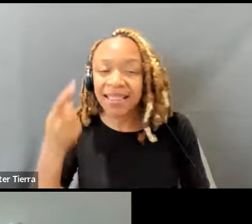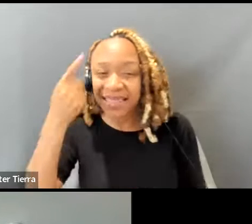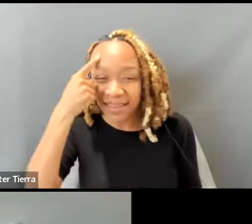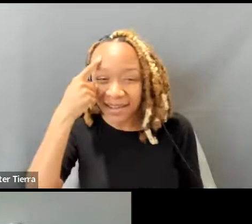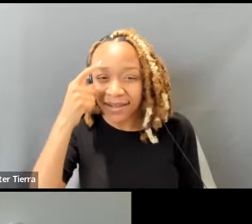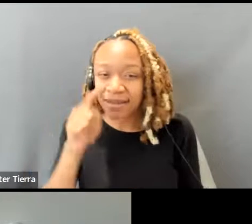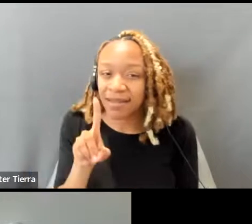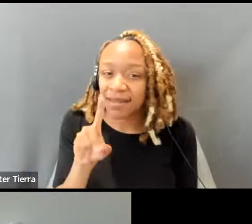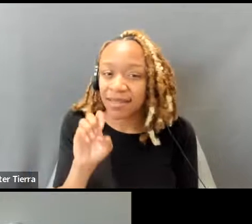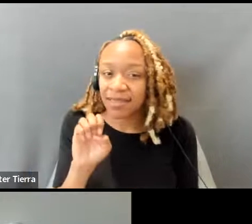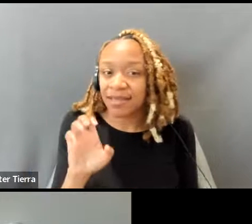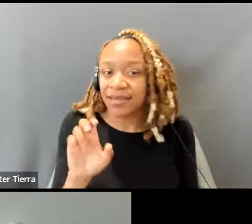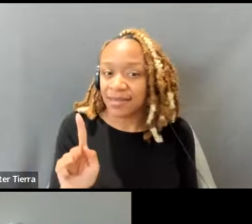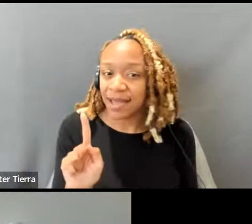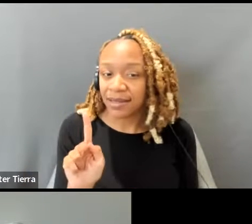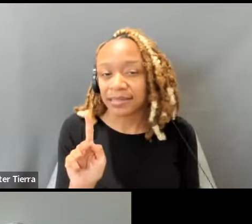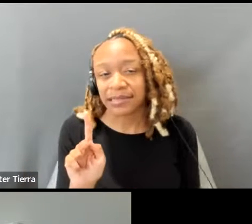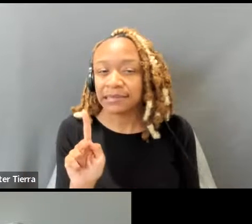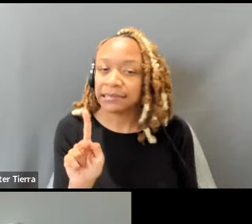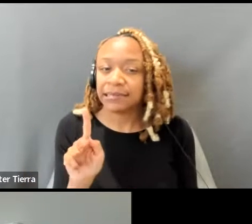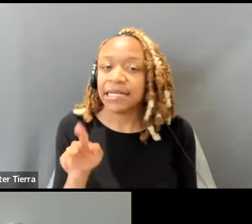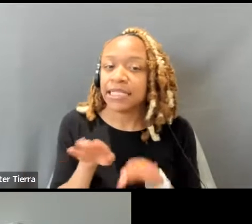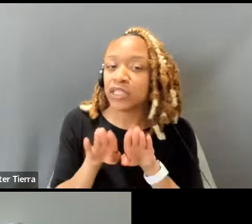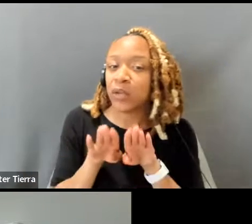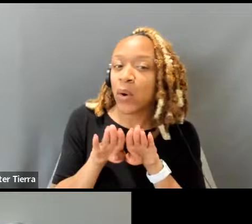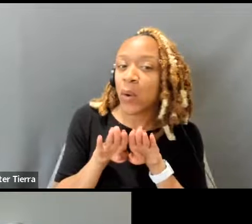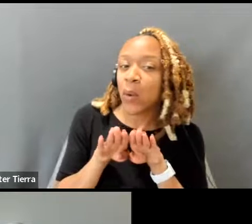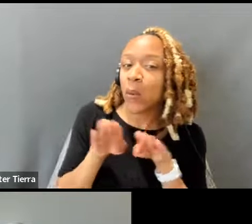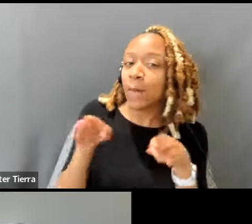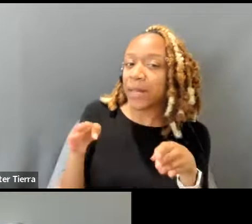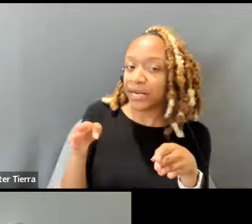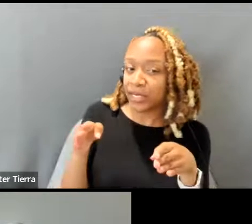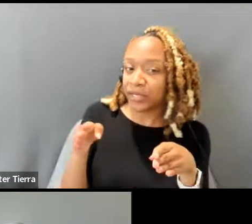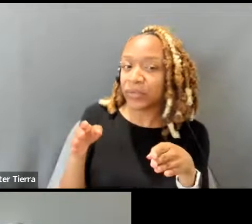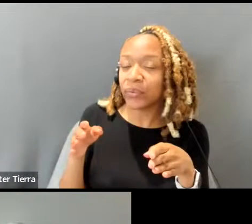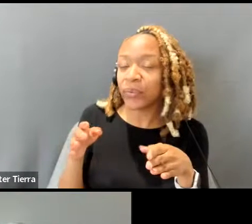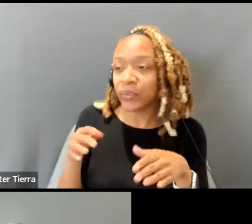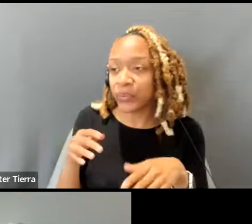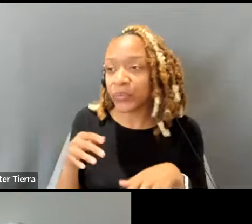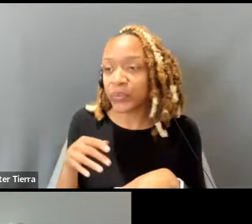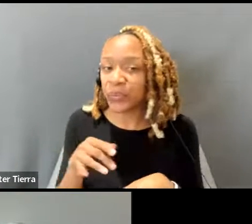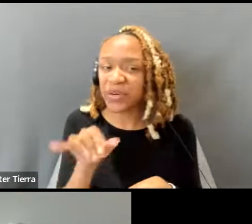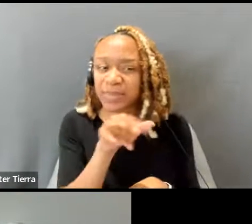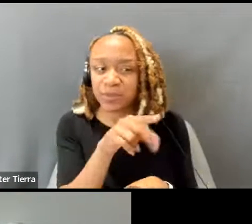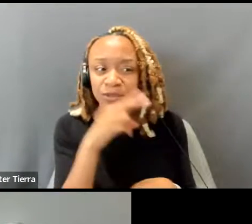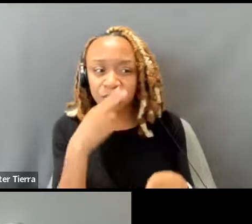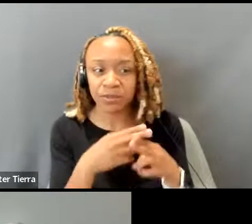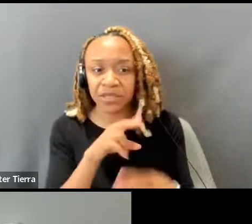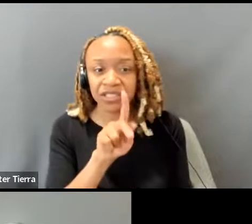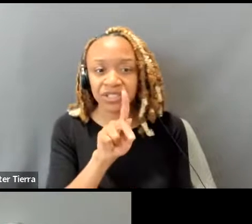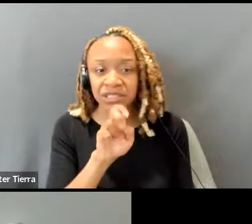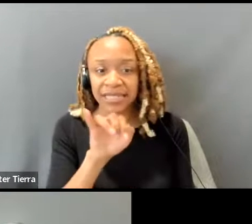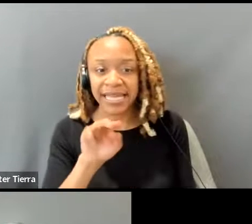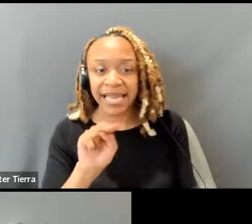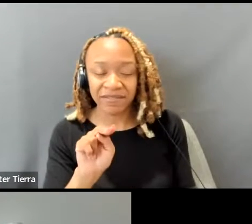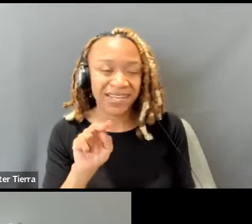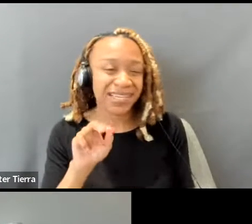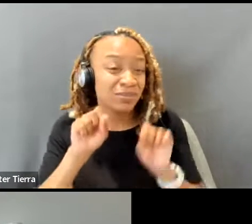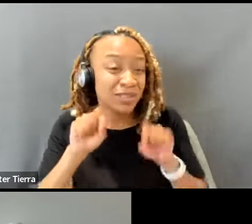is opening the door exactly like what you're saying, Kevin, with the potential to make